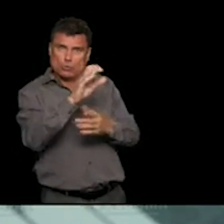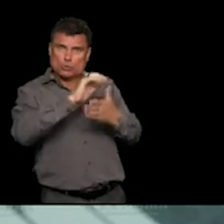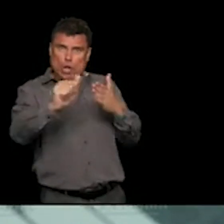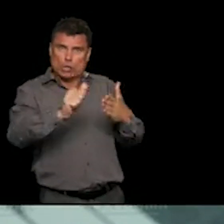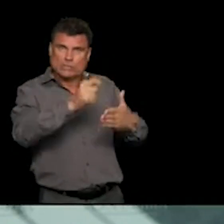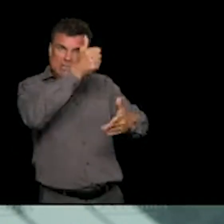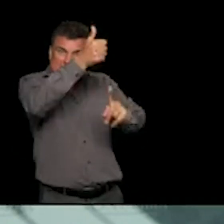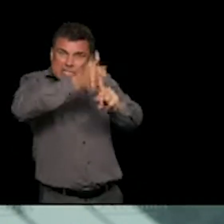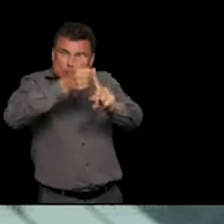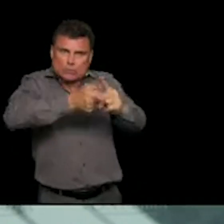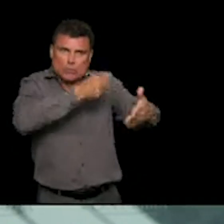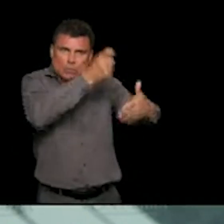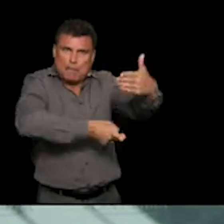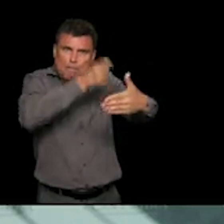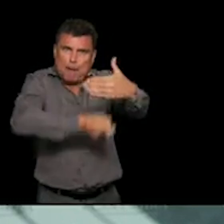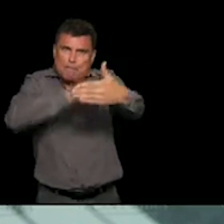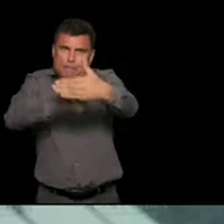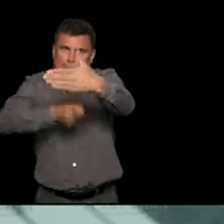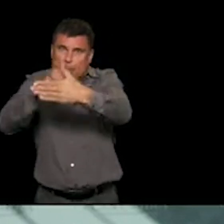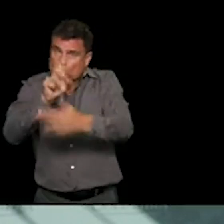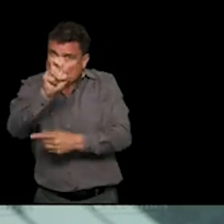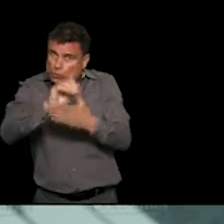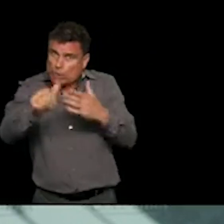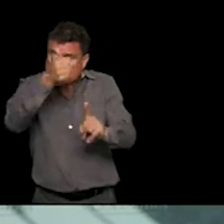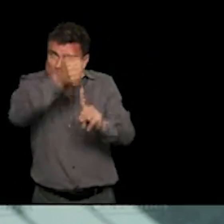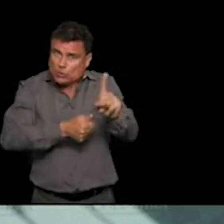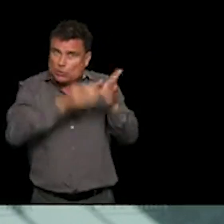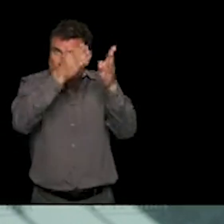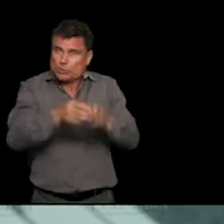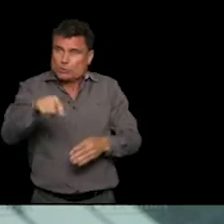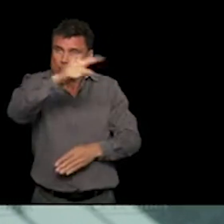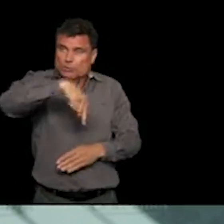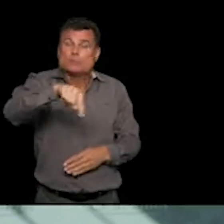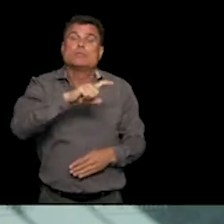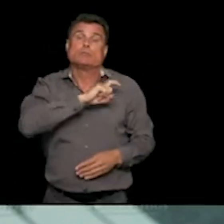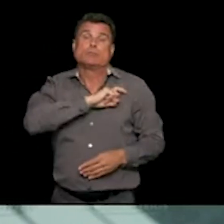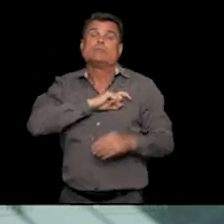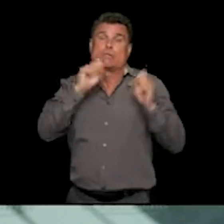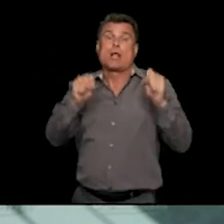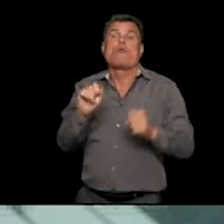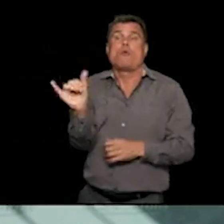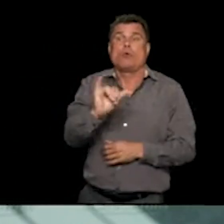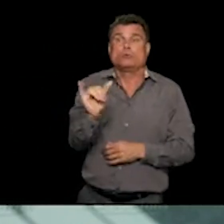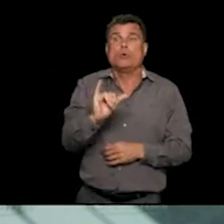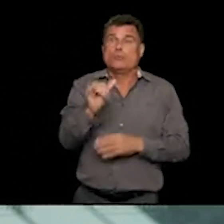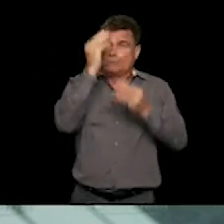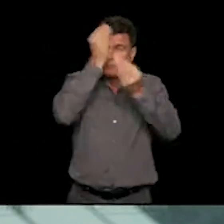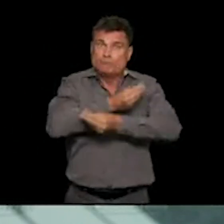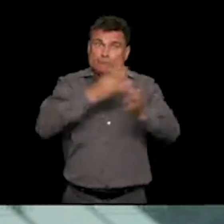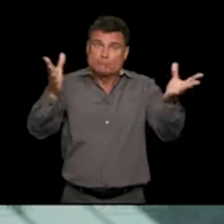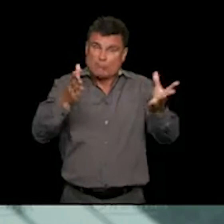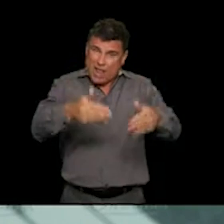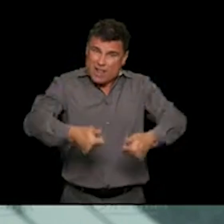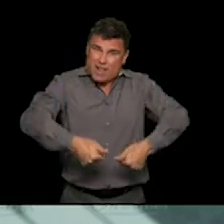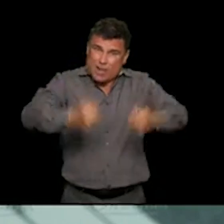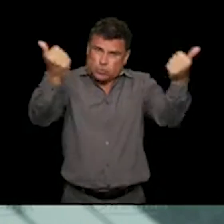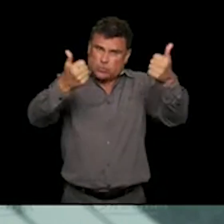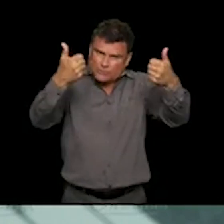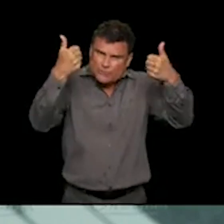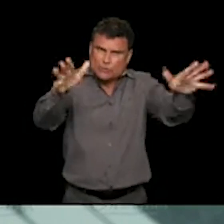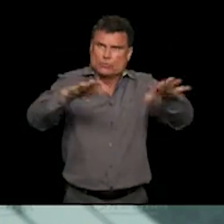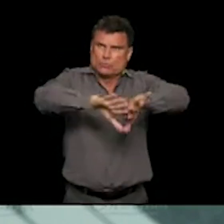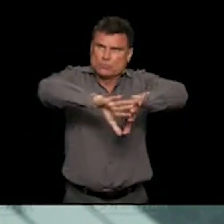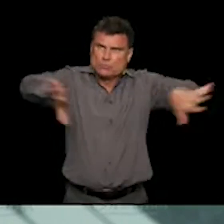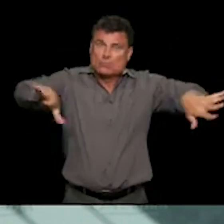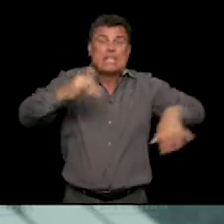clearly, the police making an order telling individuals to disperse. And if they refuse to, or they're being